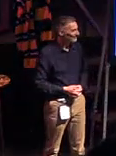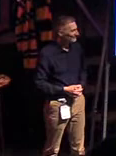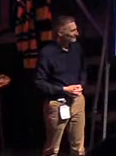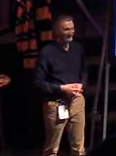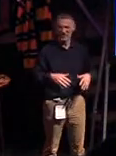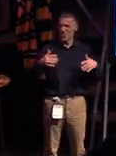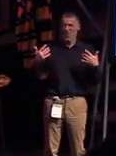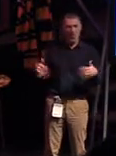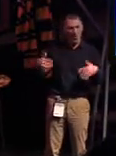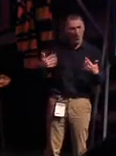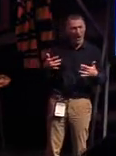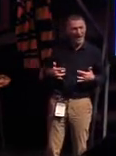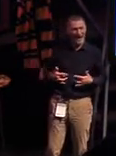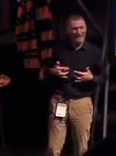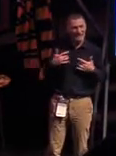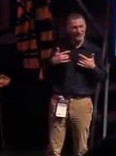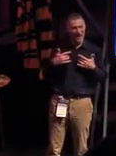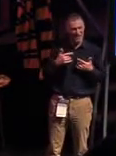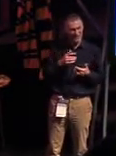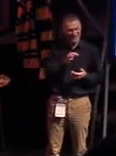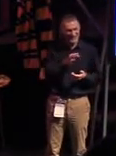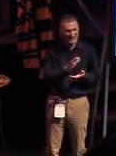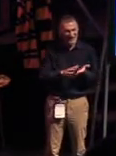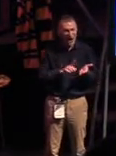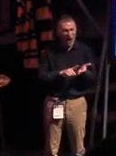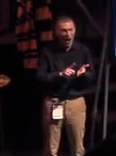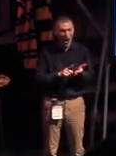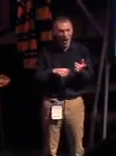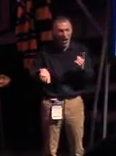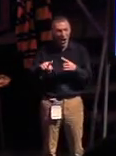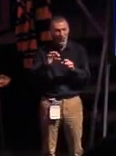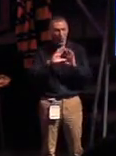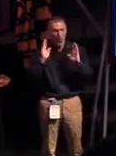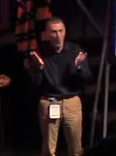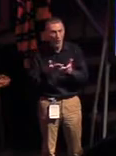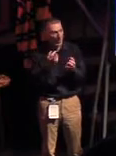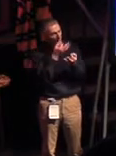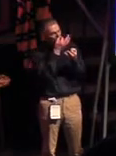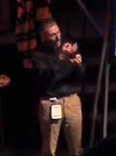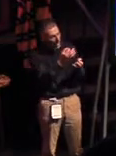What an inspiration the city of Hull can be to many cities around the world, I must say.